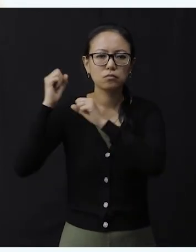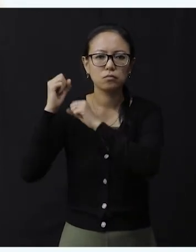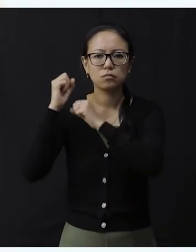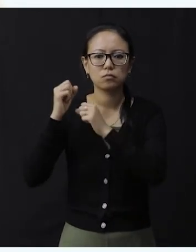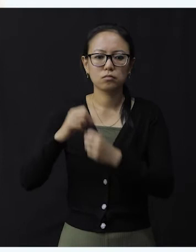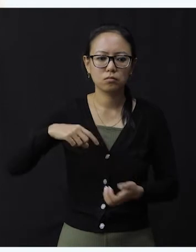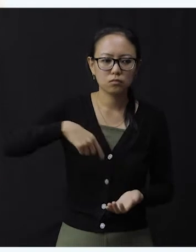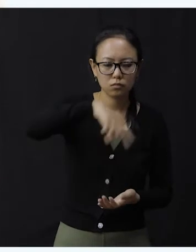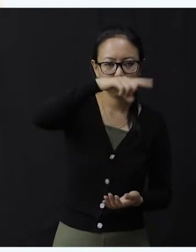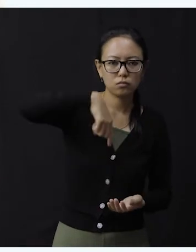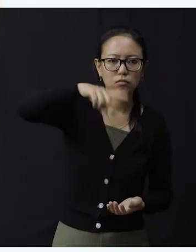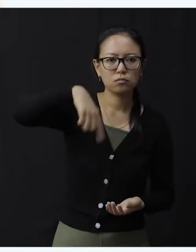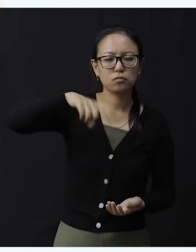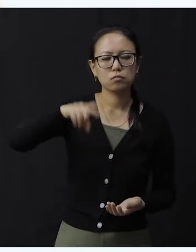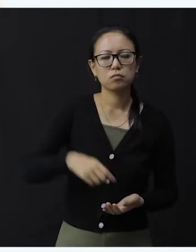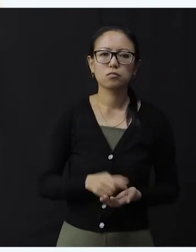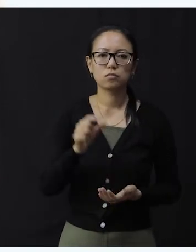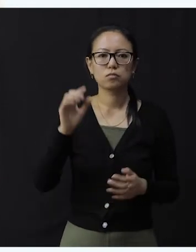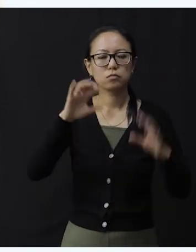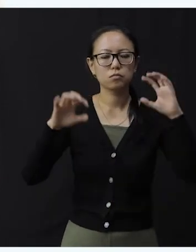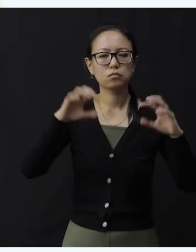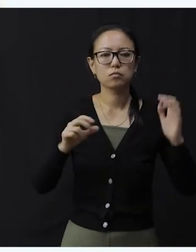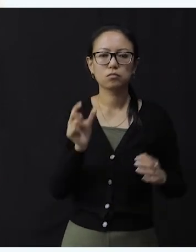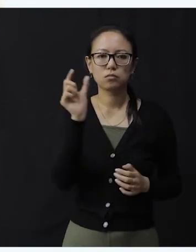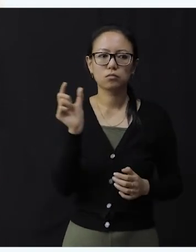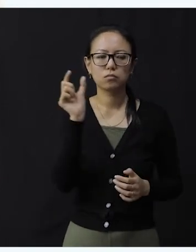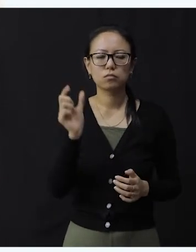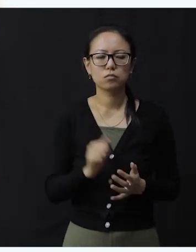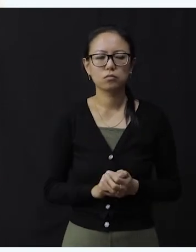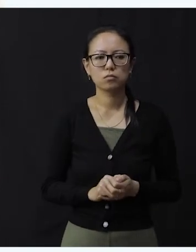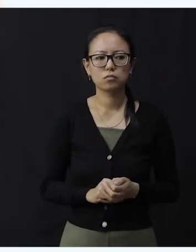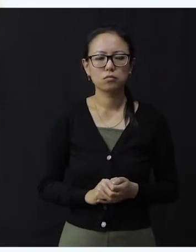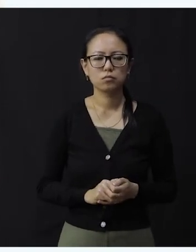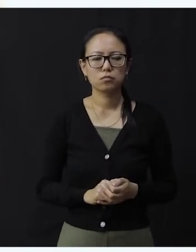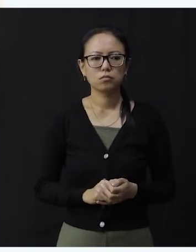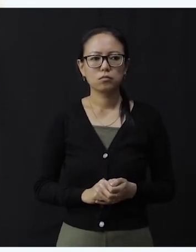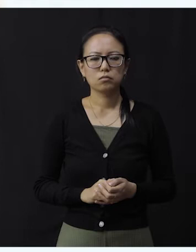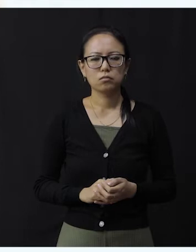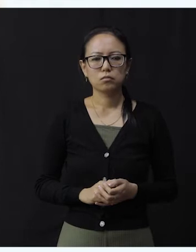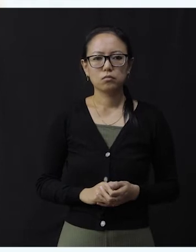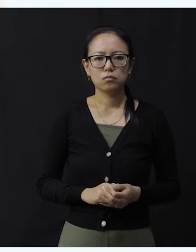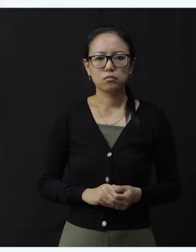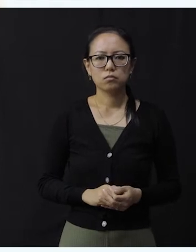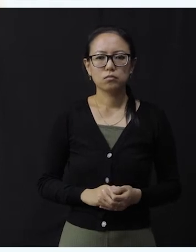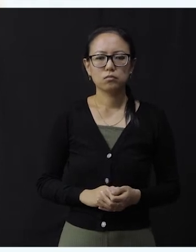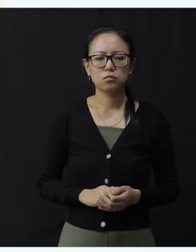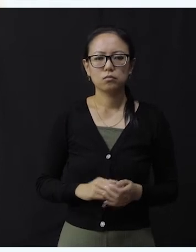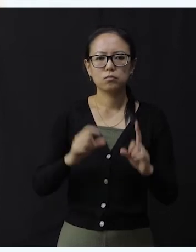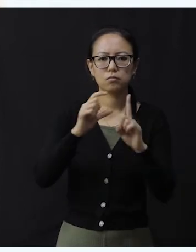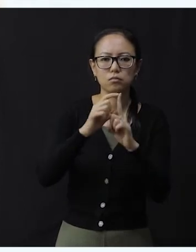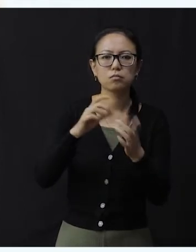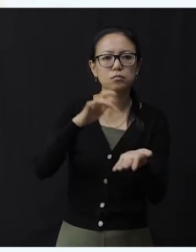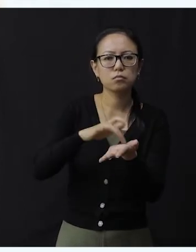a common means of transport. And animals such as a camel also act as a means of transport in the desert. Okay,